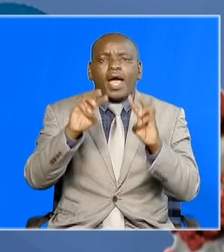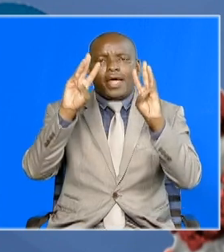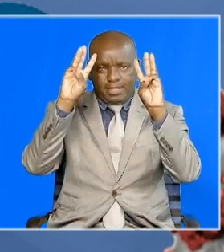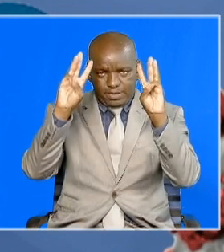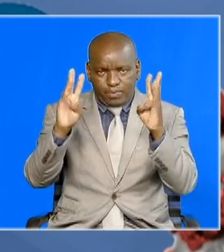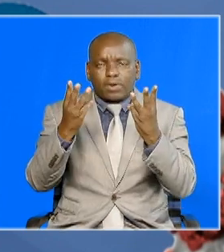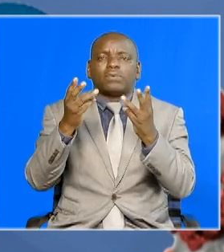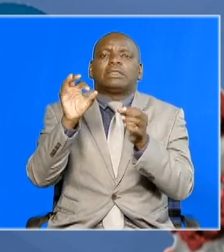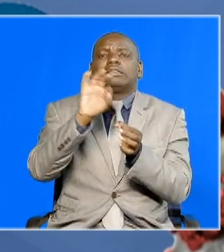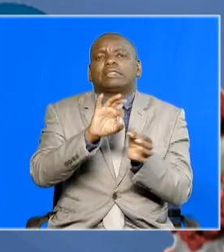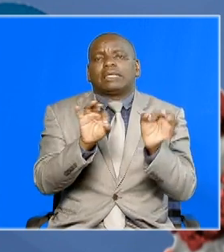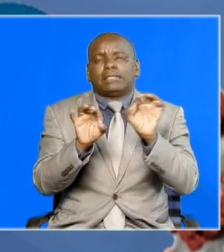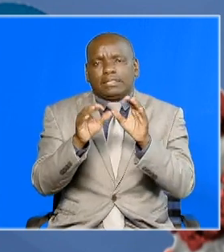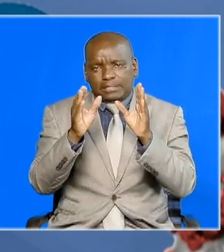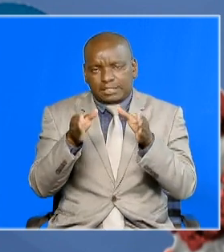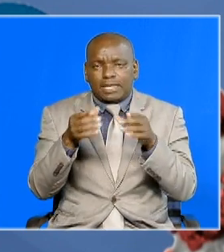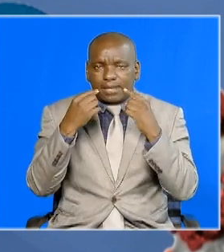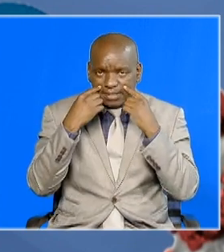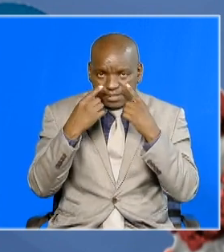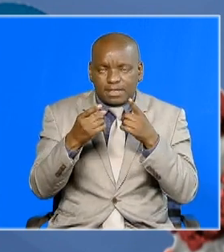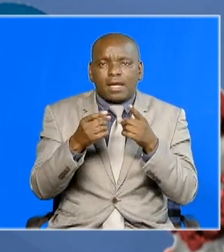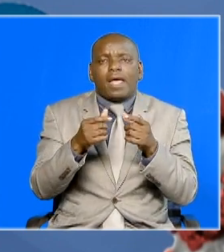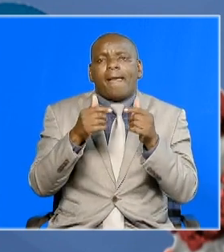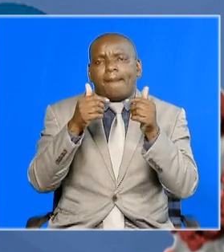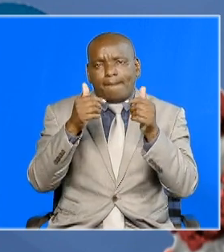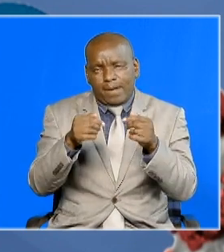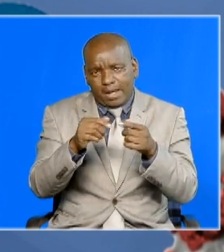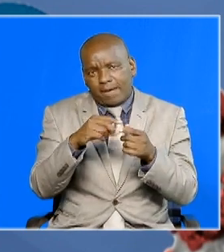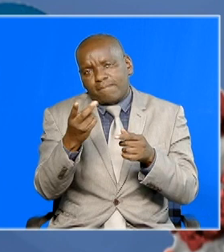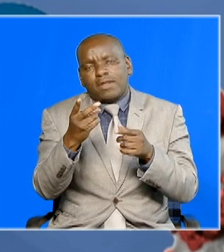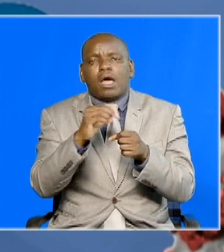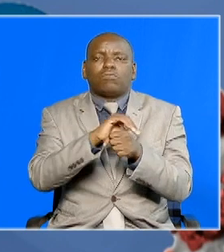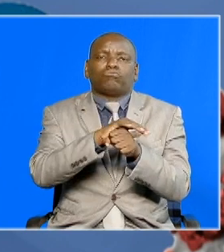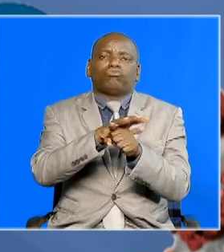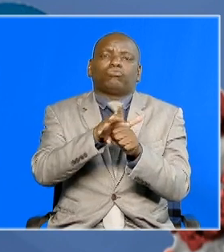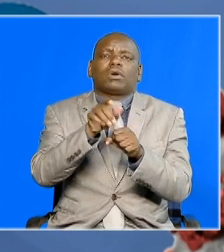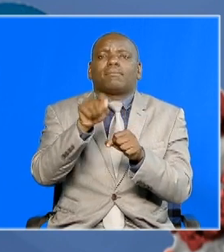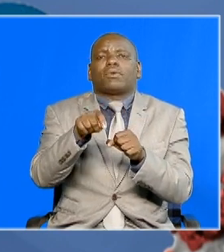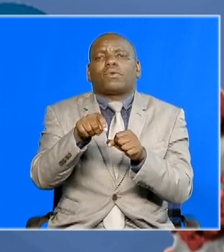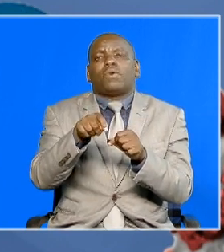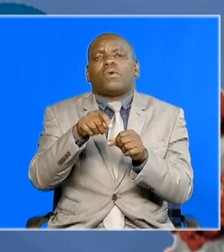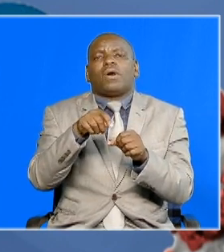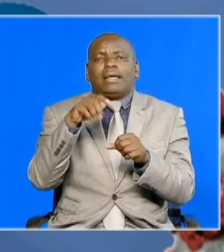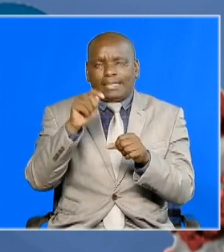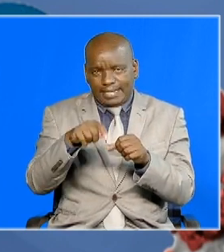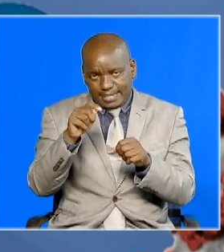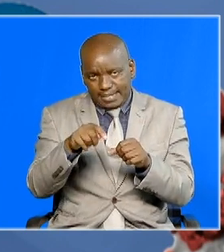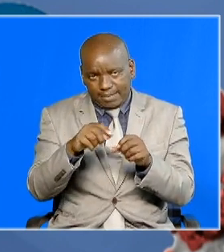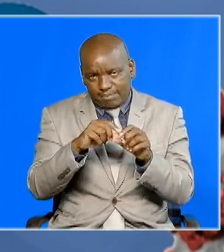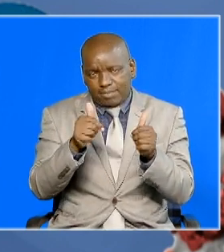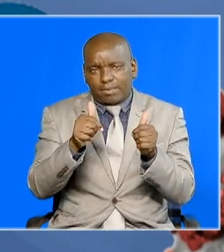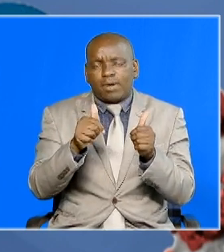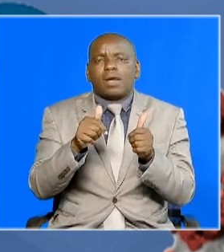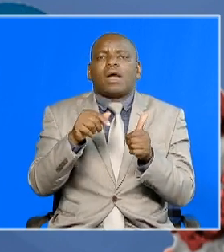Globally, scientists have recognized that in an emergency, such as the COVID-19 pandemic that we're in now, it may